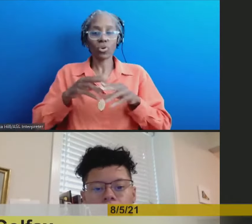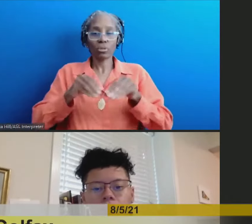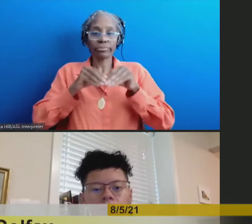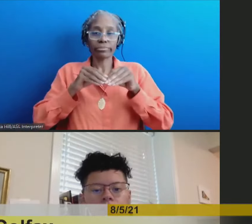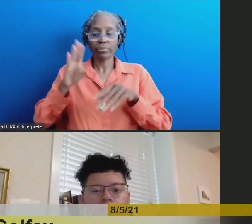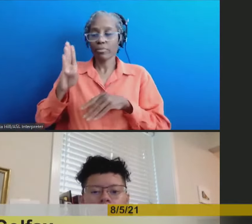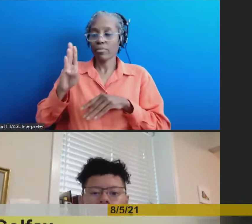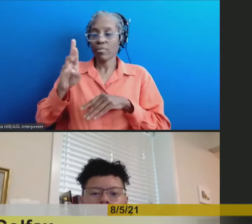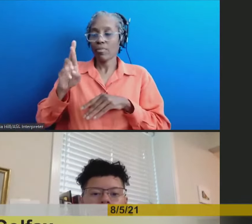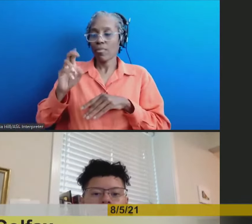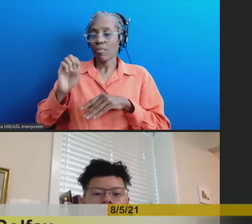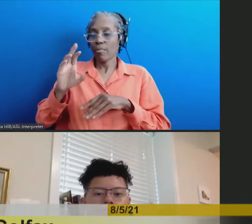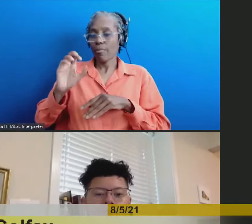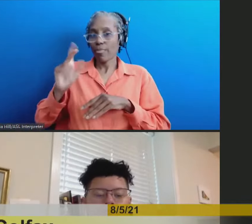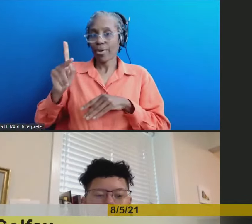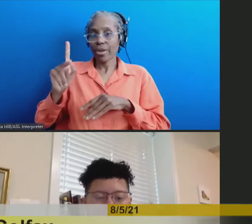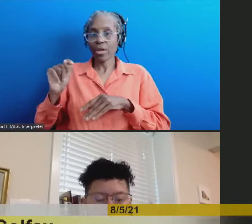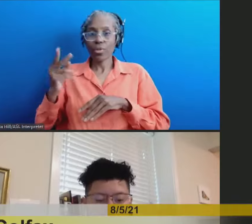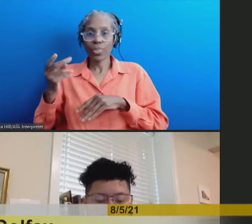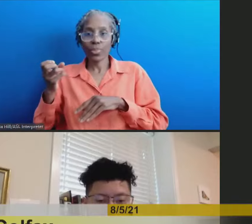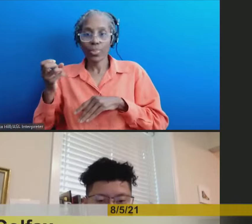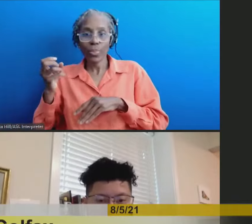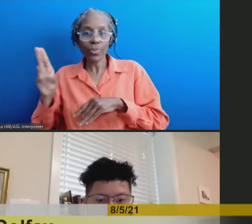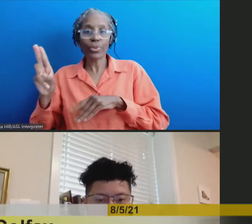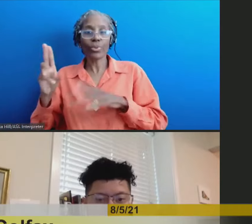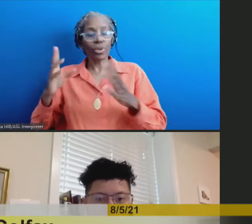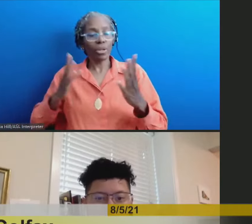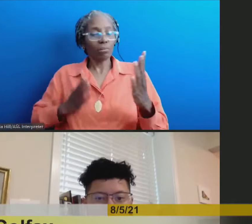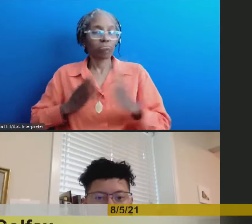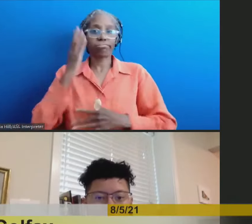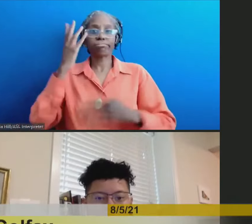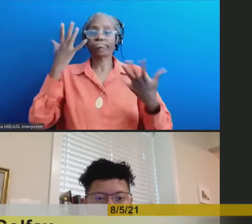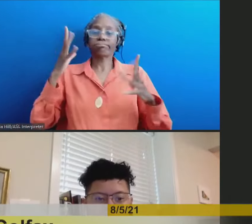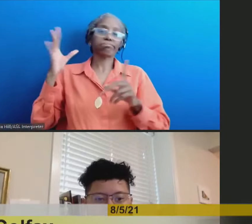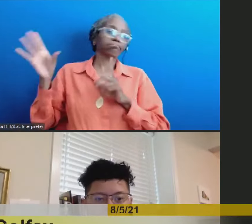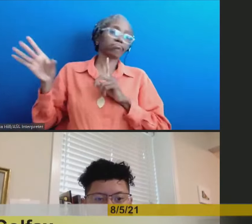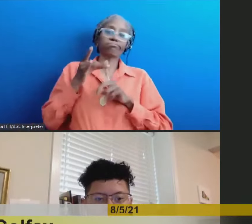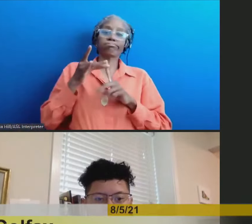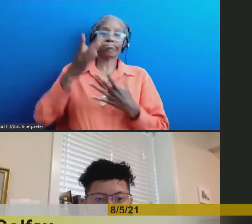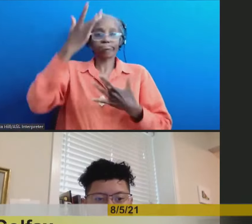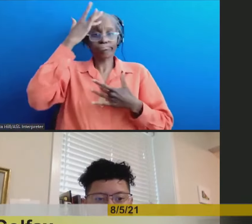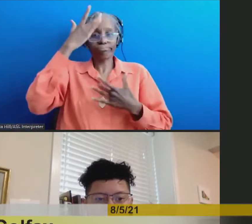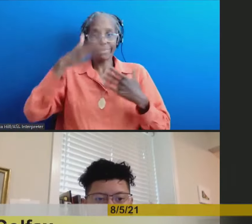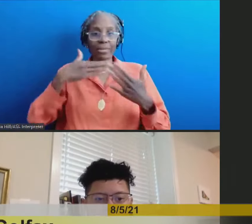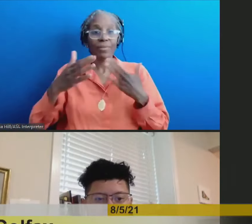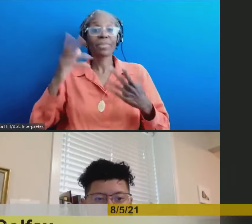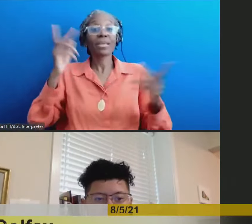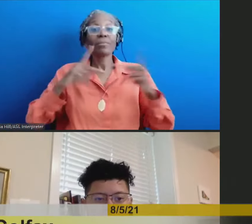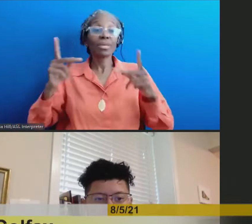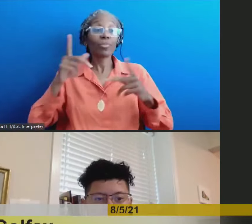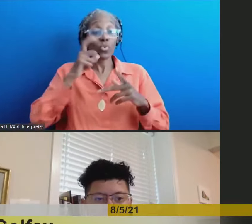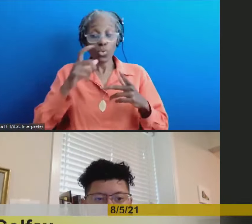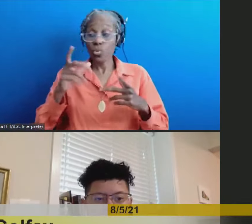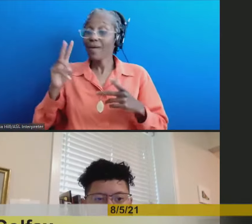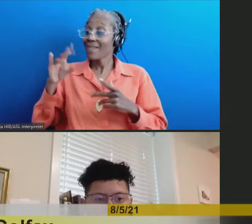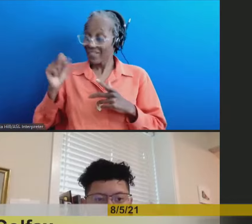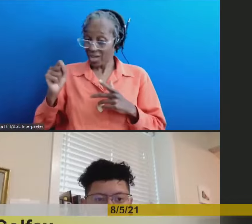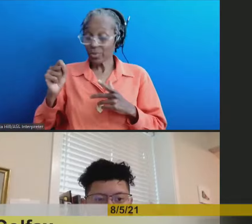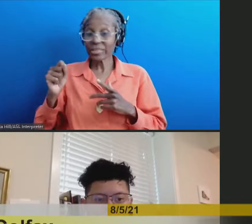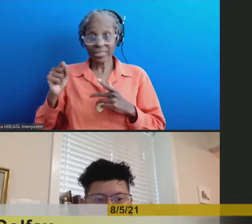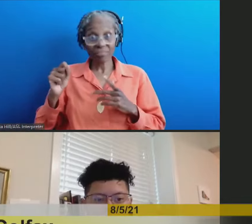about breakthrough infections, there are people where virus is detected who basically don't have any symptoms, but their tests would